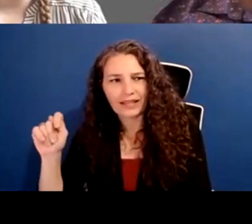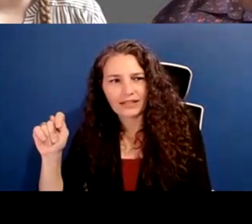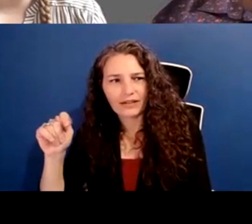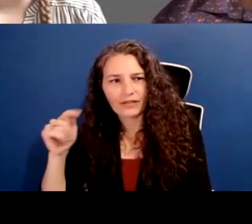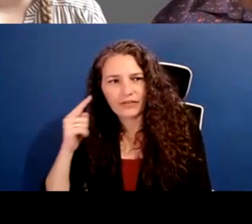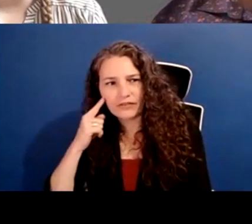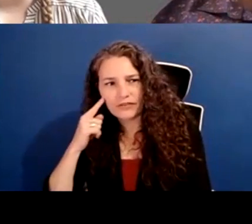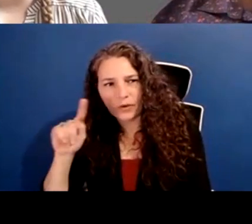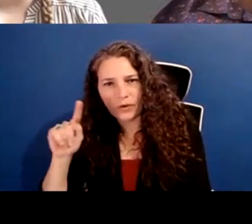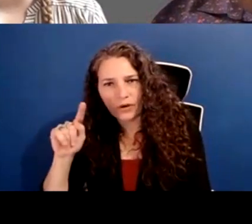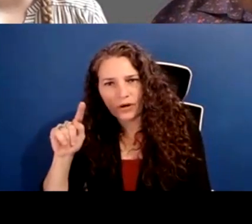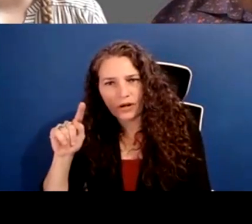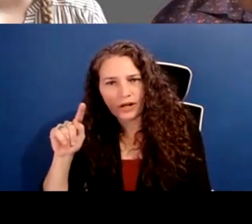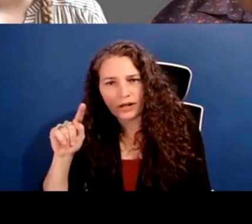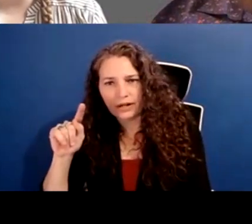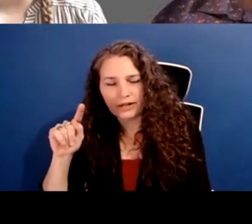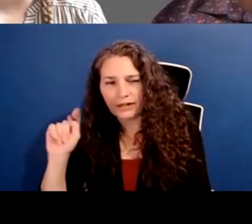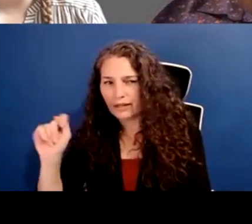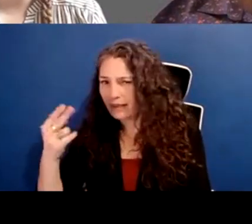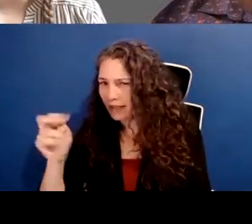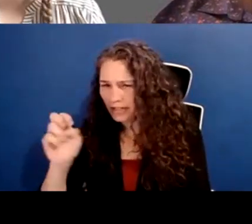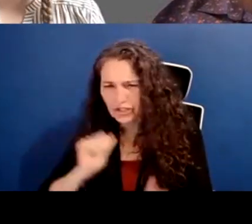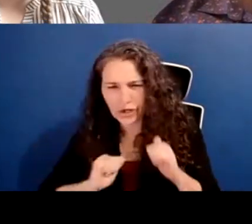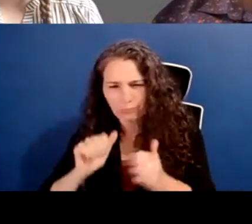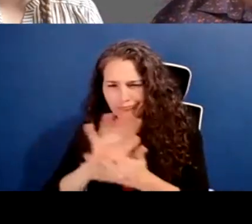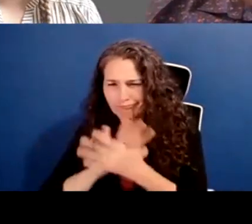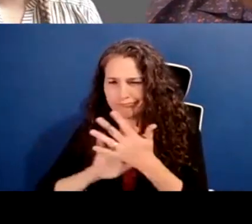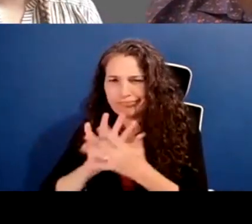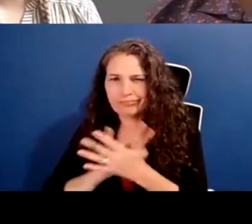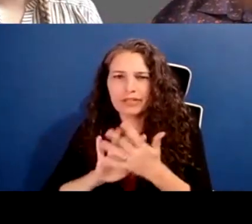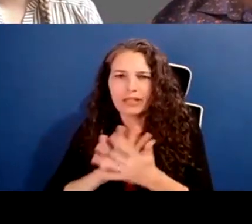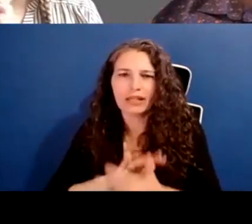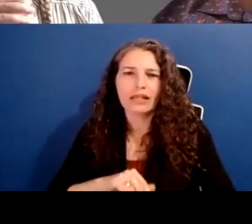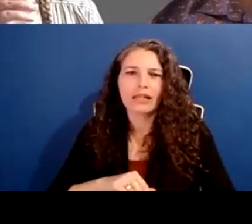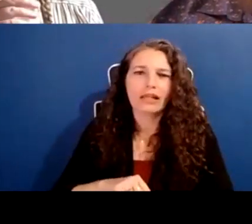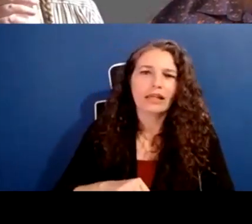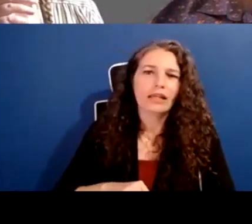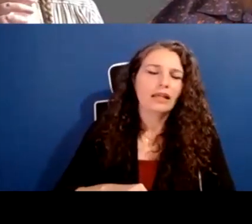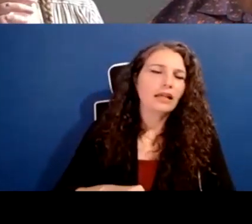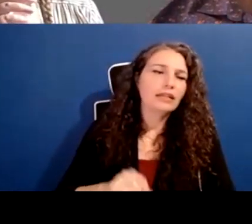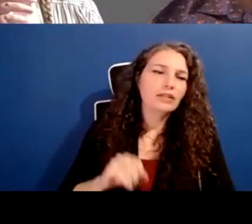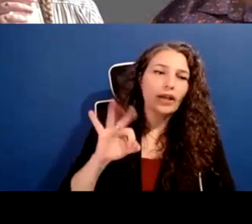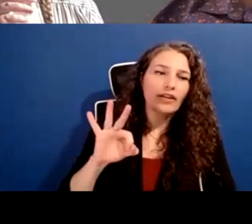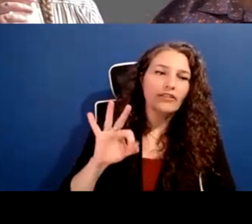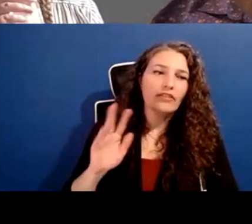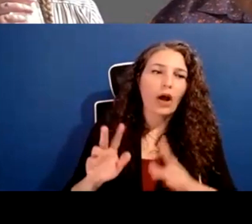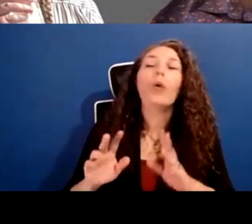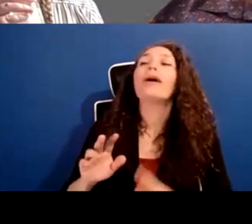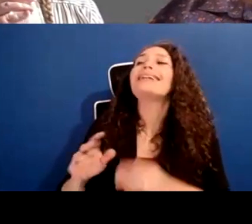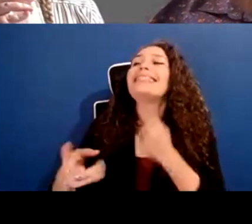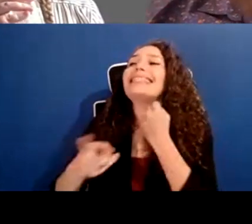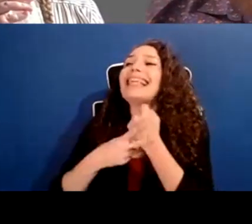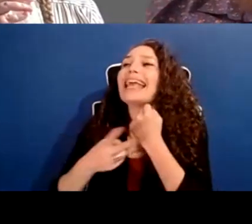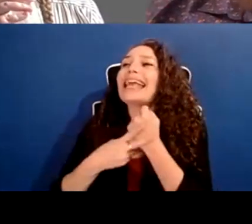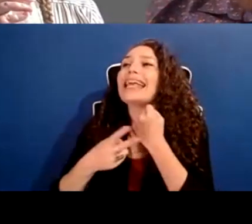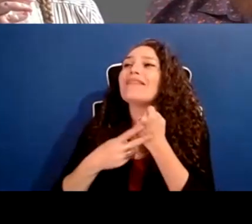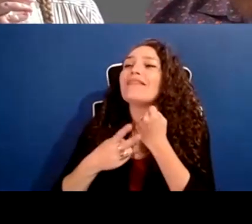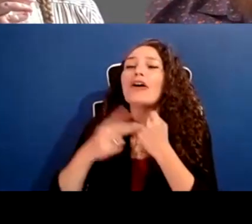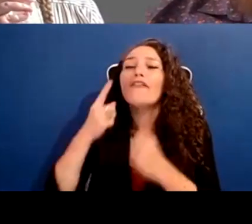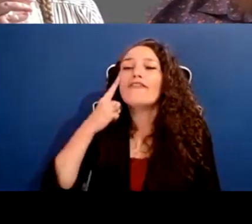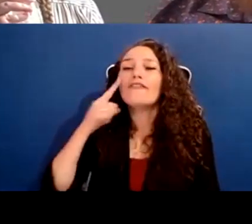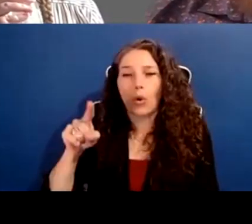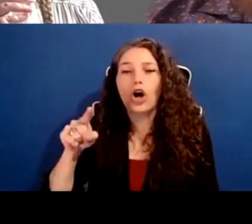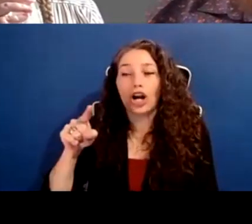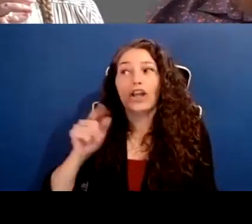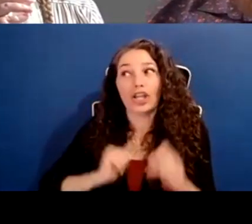When people are having conversations like this before the podcast, and you want to make sure you save it for the show.